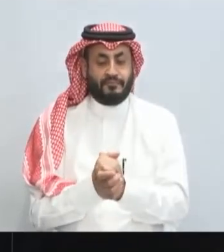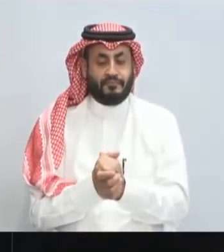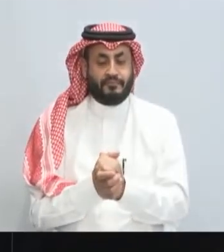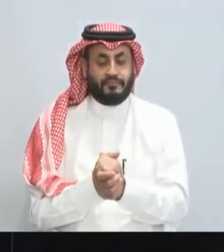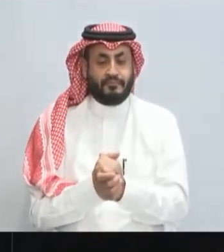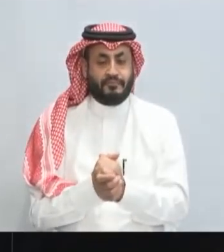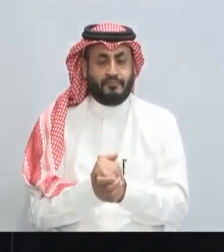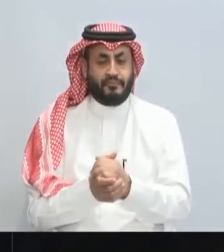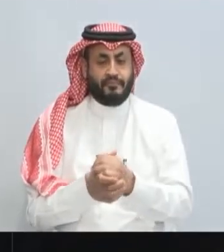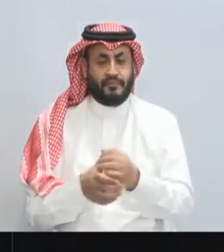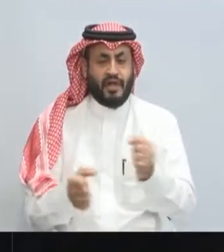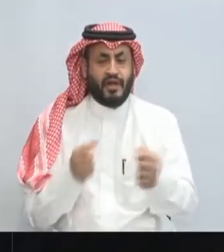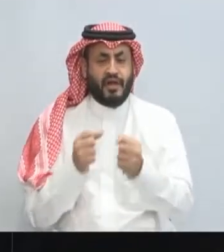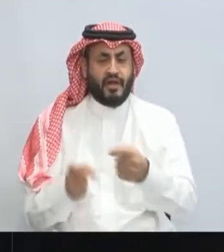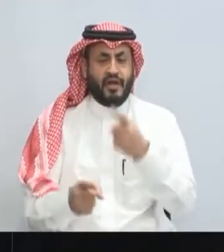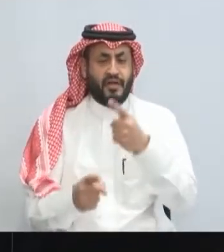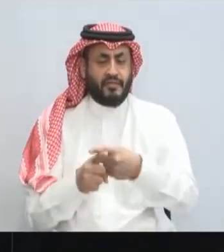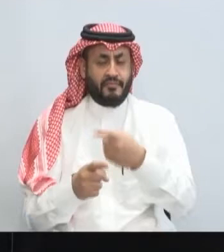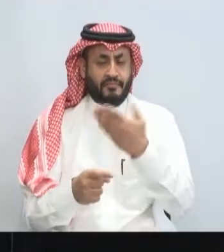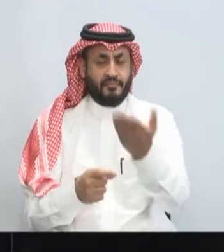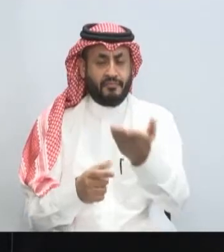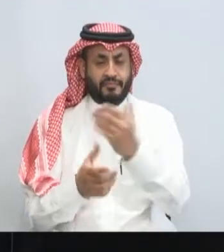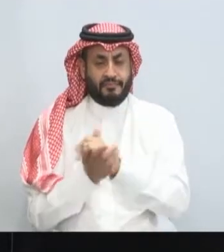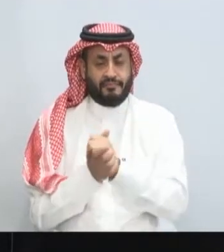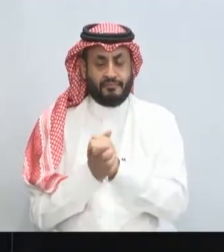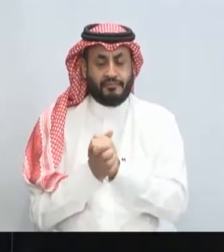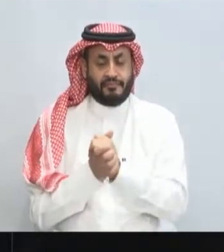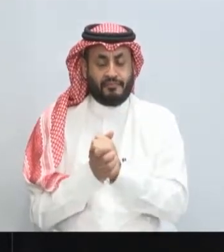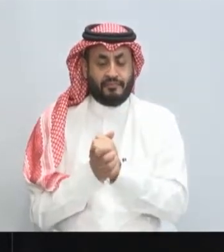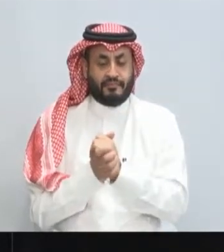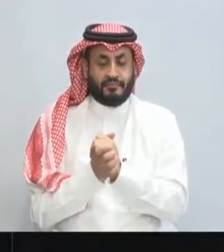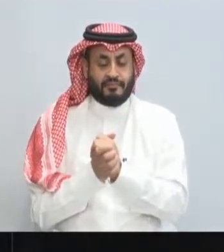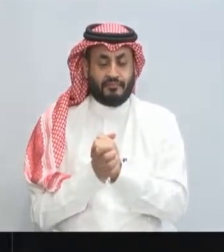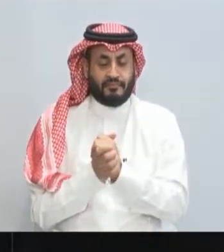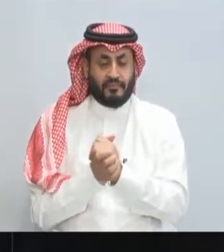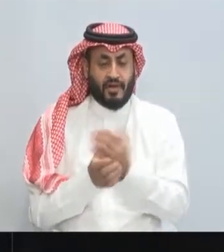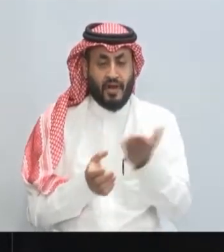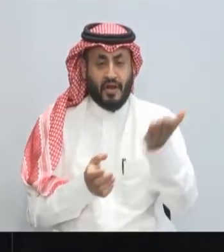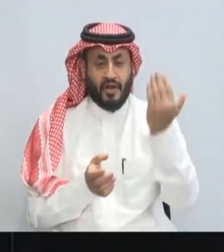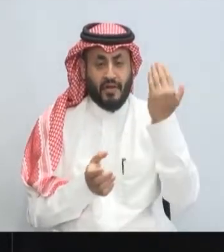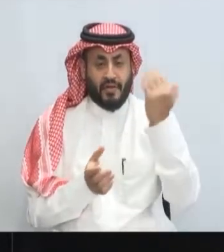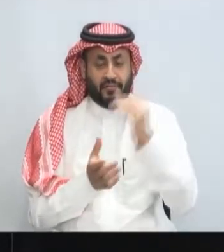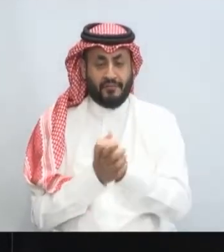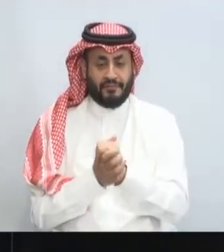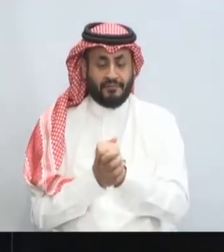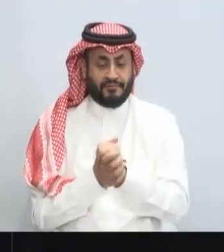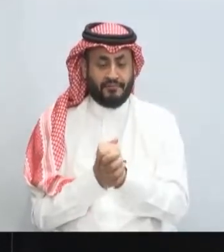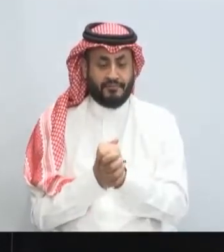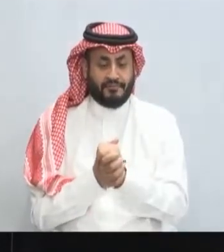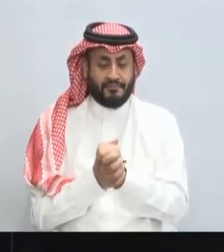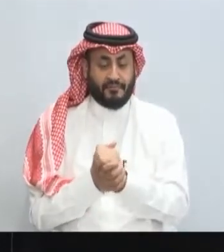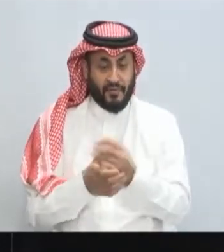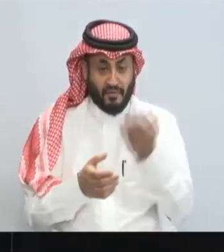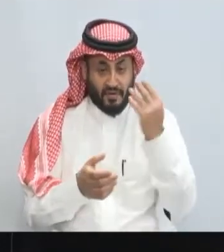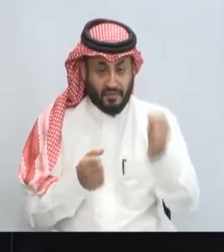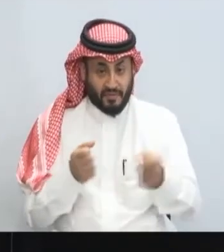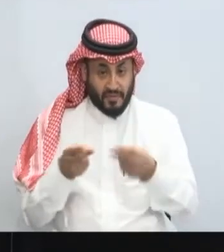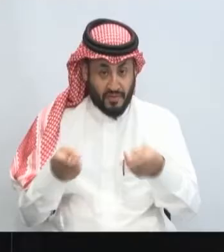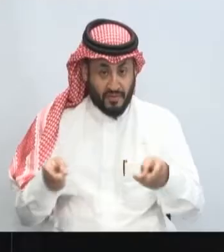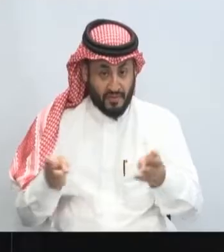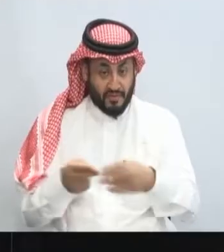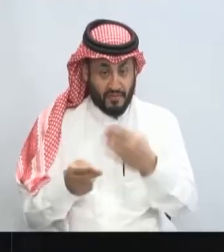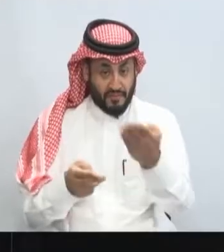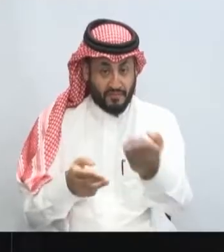Before we begin, let's make quick revision on our last lesson. Our last lesson, we have chanted together